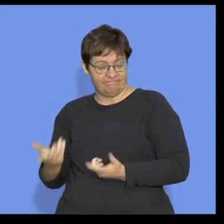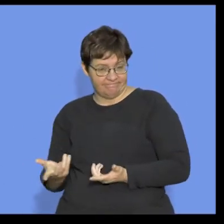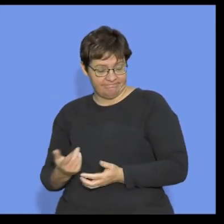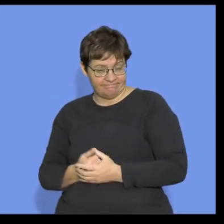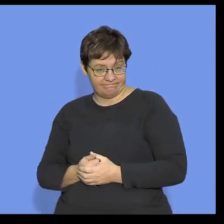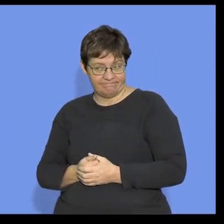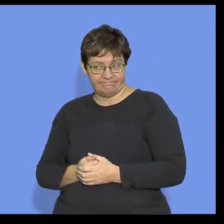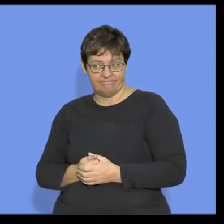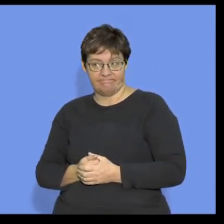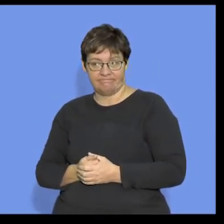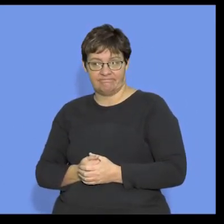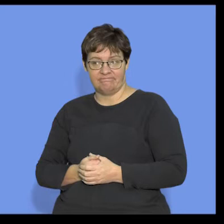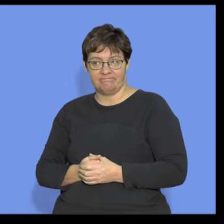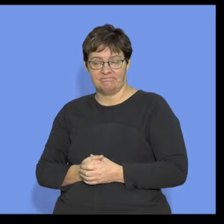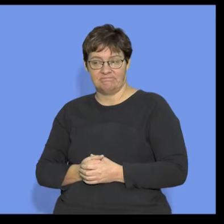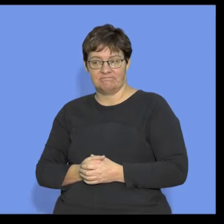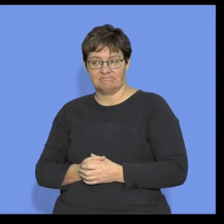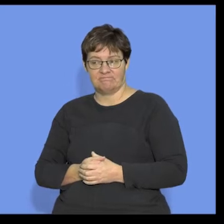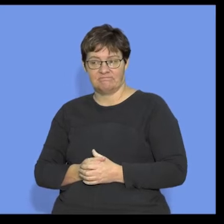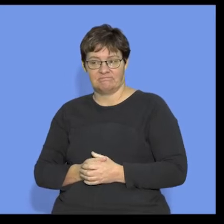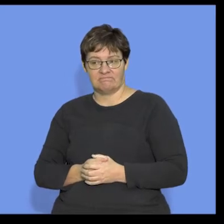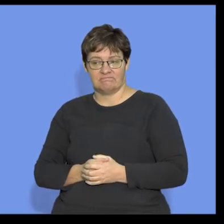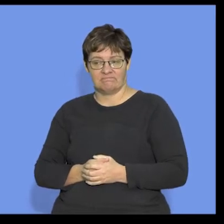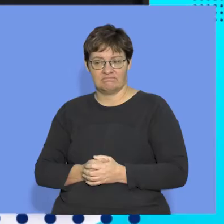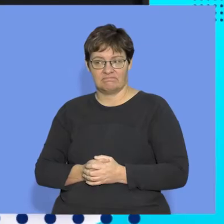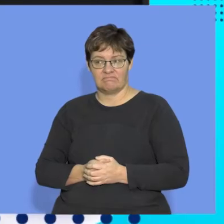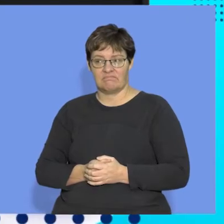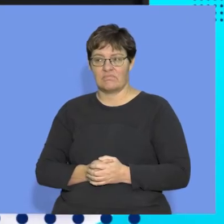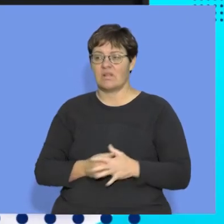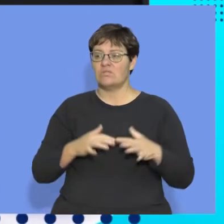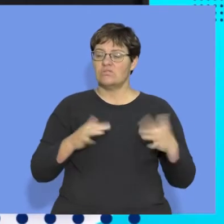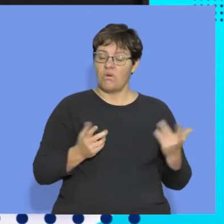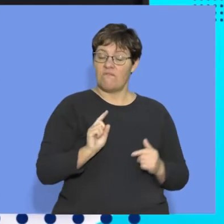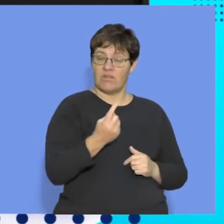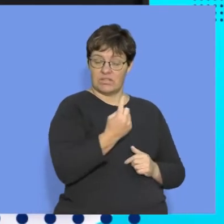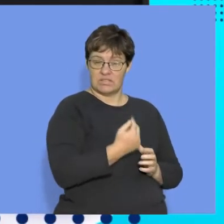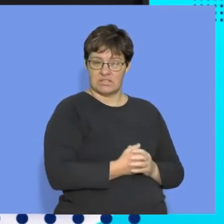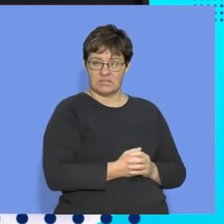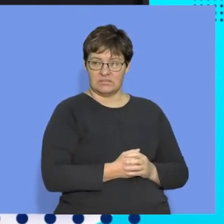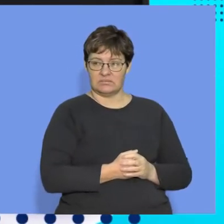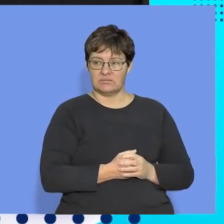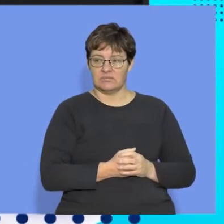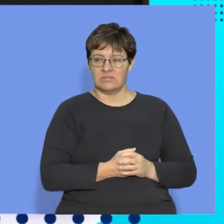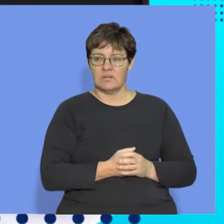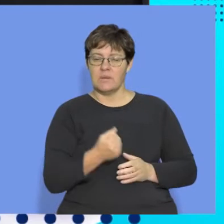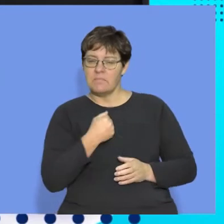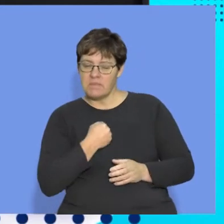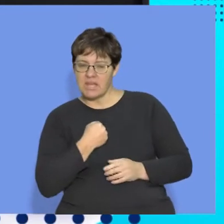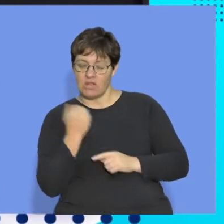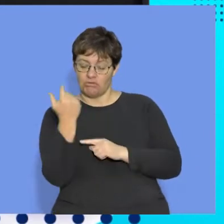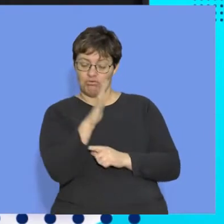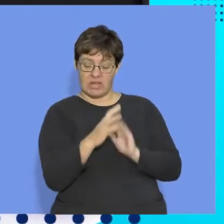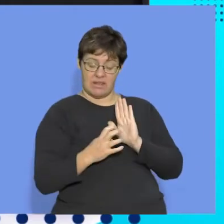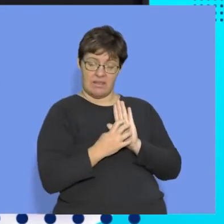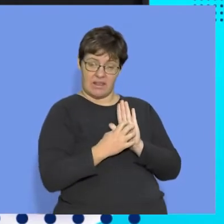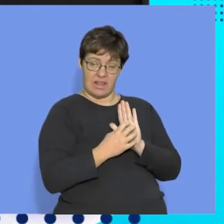loses a race but wins a tennis match. Okay. So firstly, if I can complete my tree diagram,